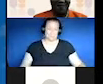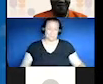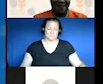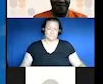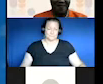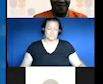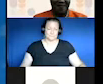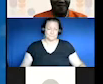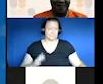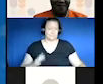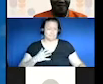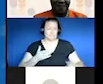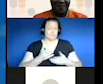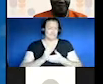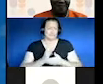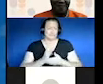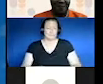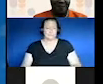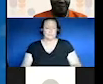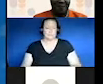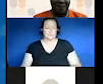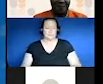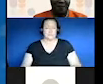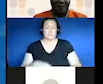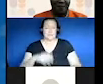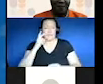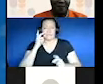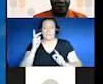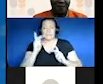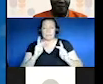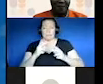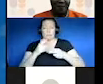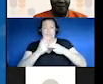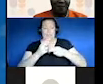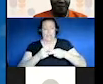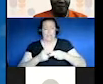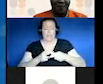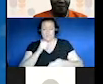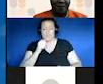No, that's okay. Yeah, all I see is people's names. I don't even see the.